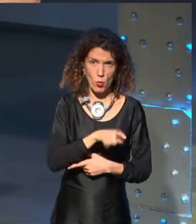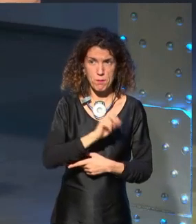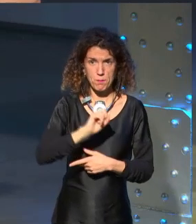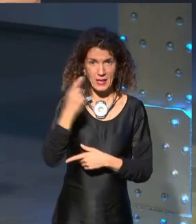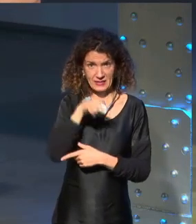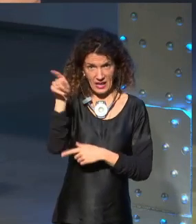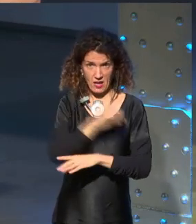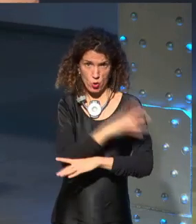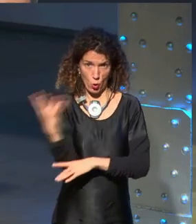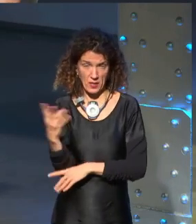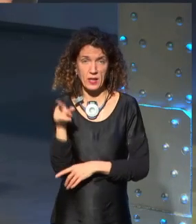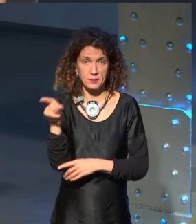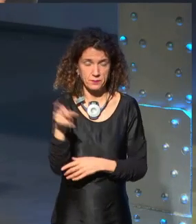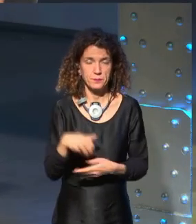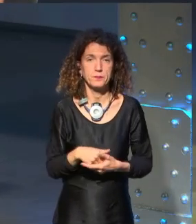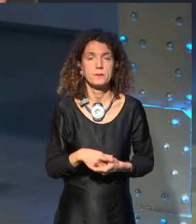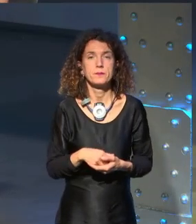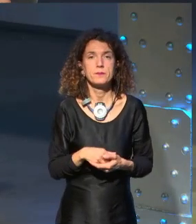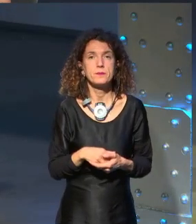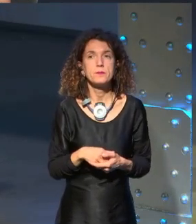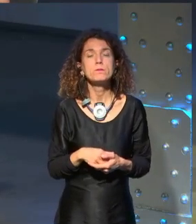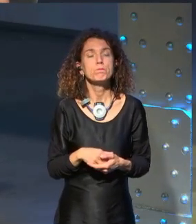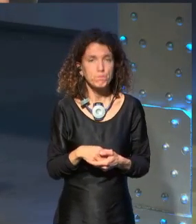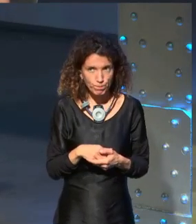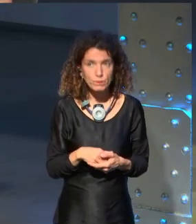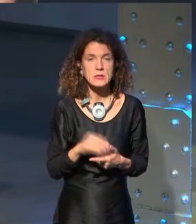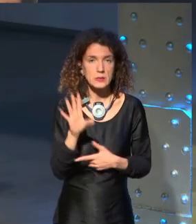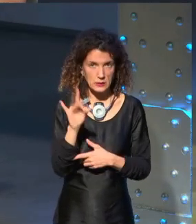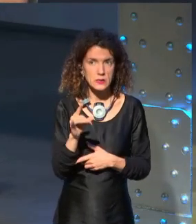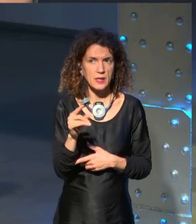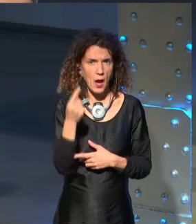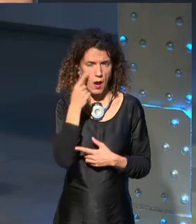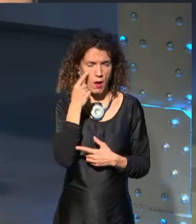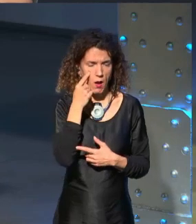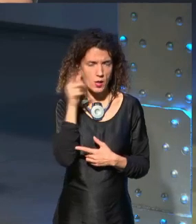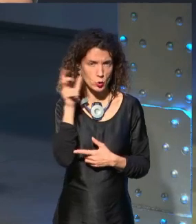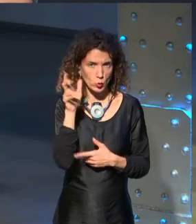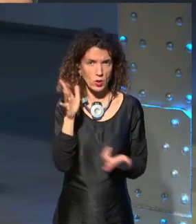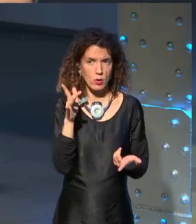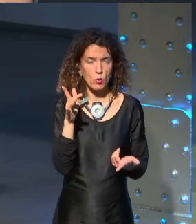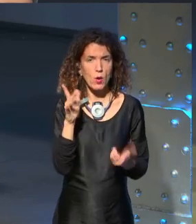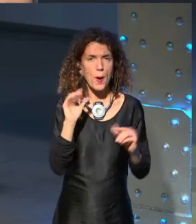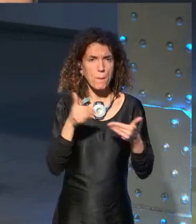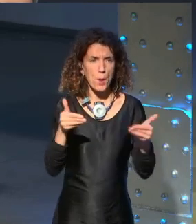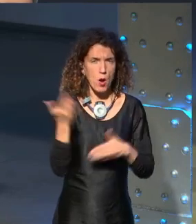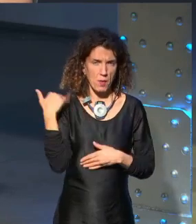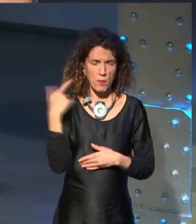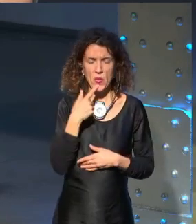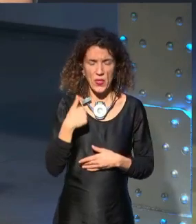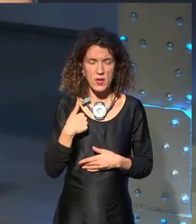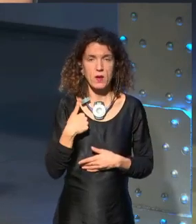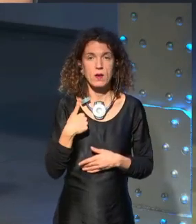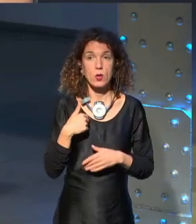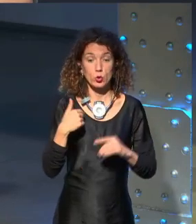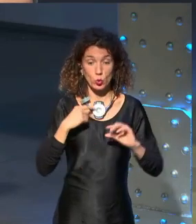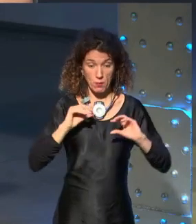least? Yeah, I have heard people say that, in fact, early on, when before I had read